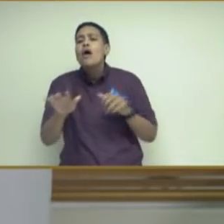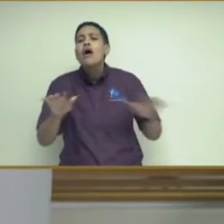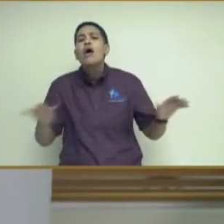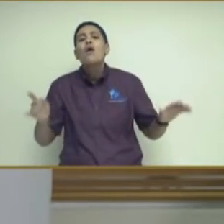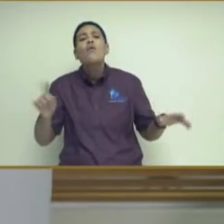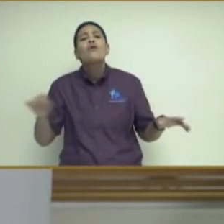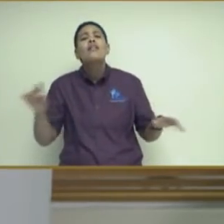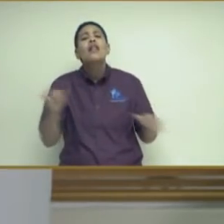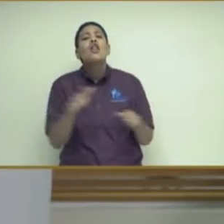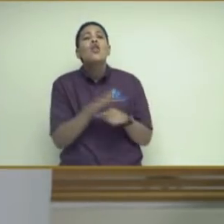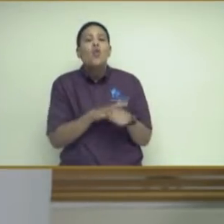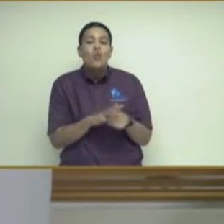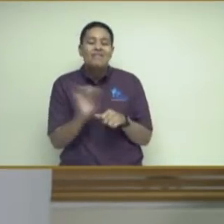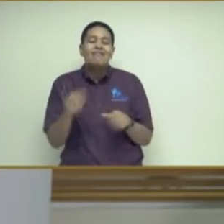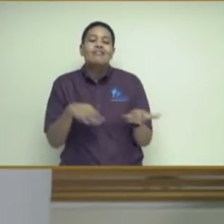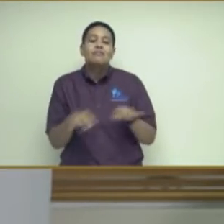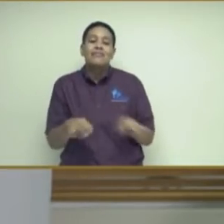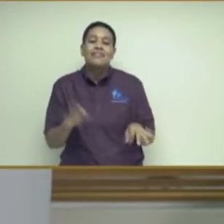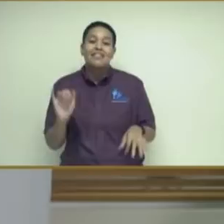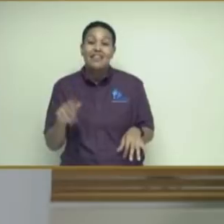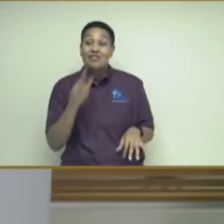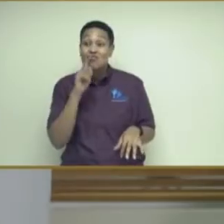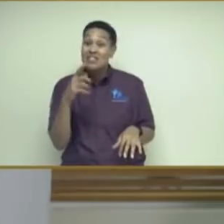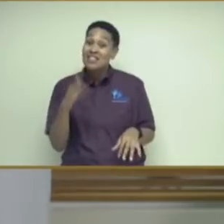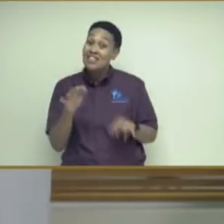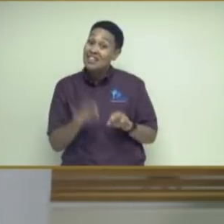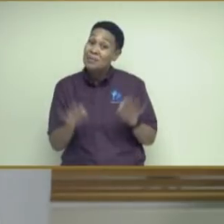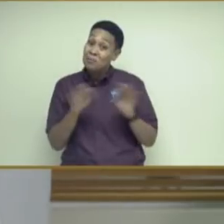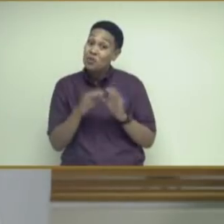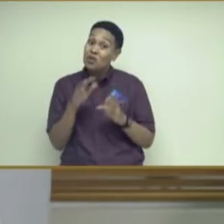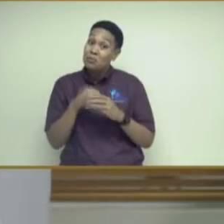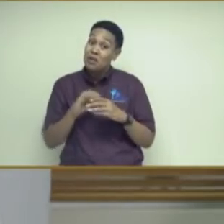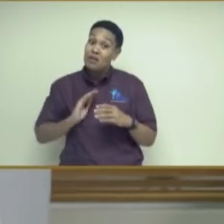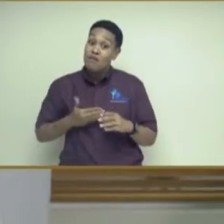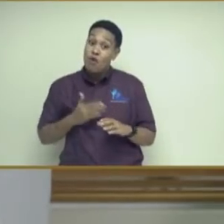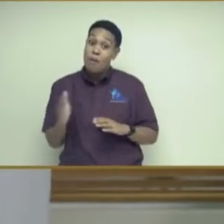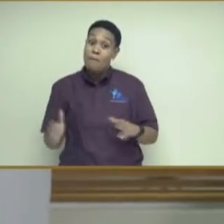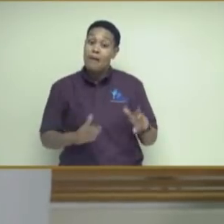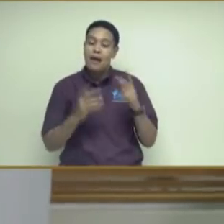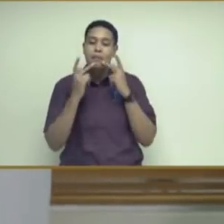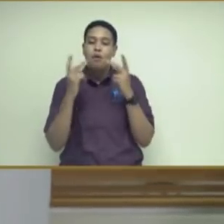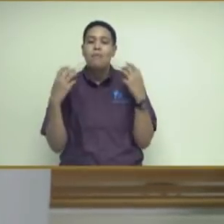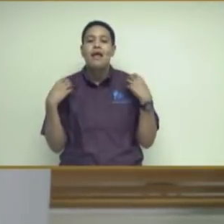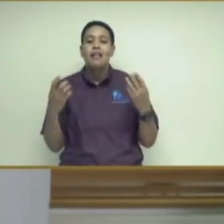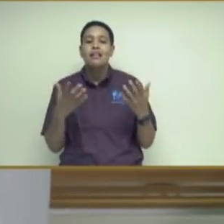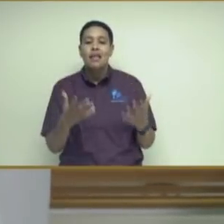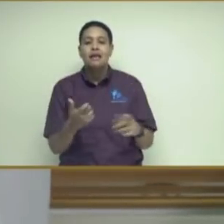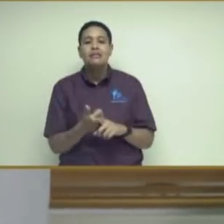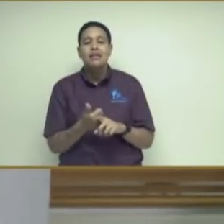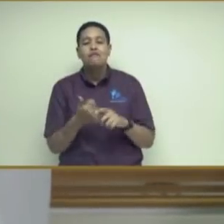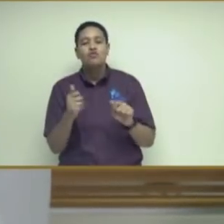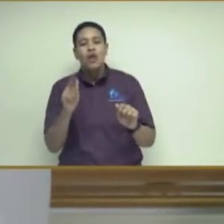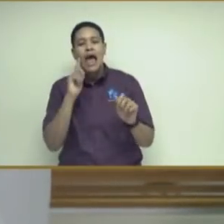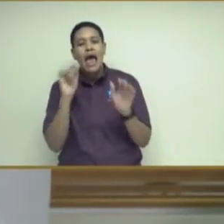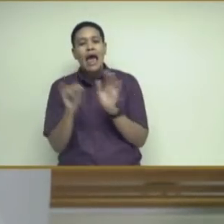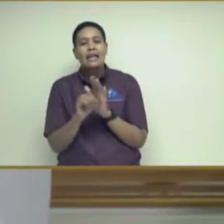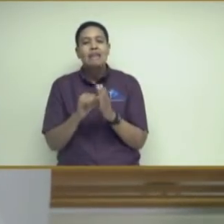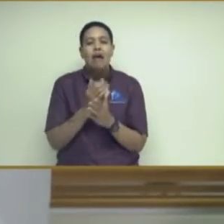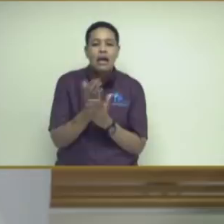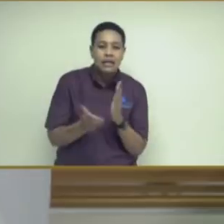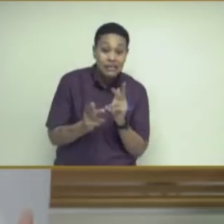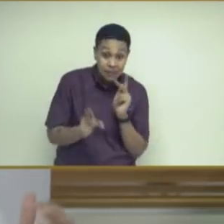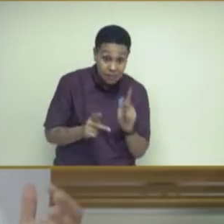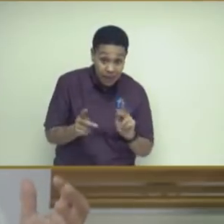are they located? And that's a key part of our plan as in public health, to try and identify these